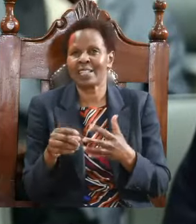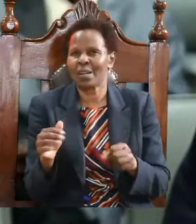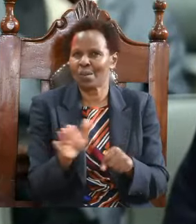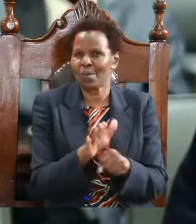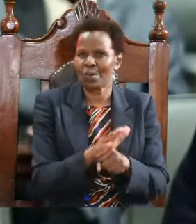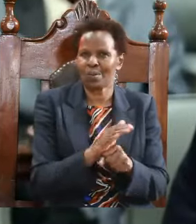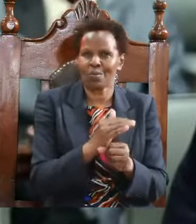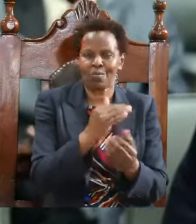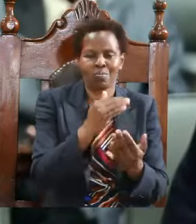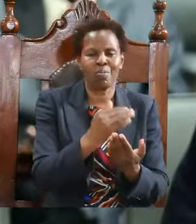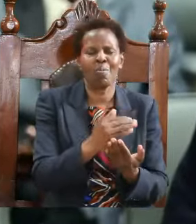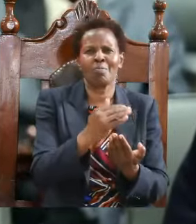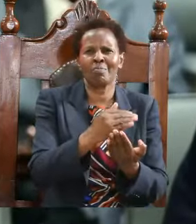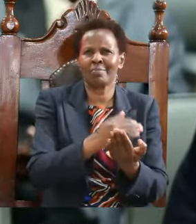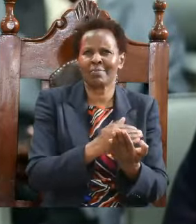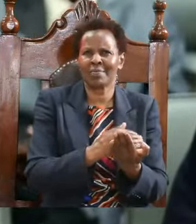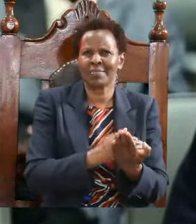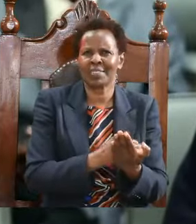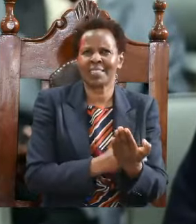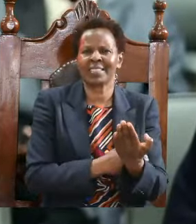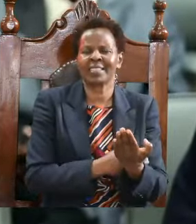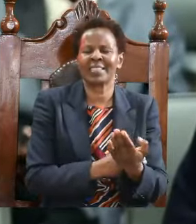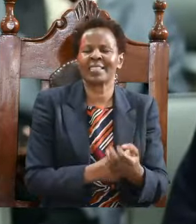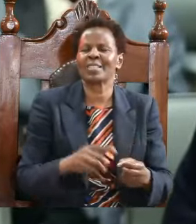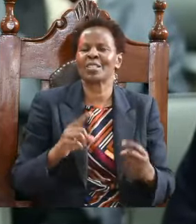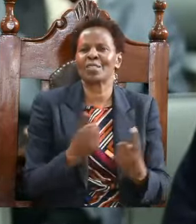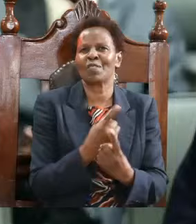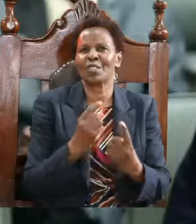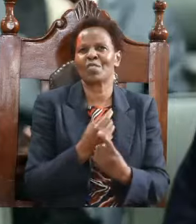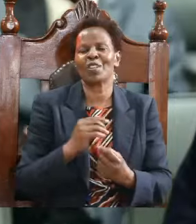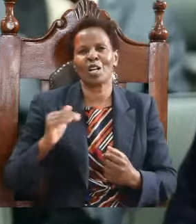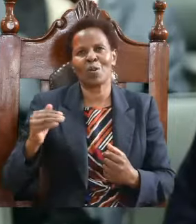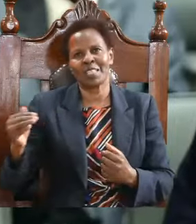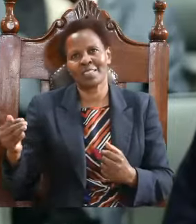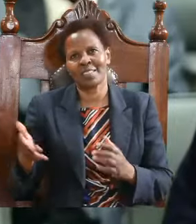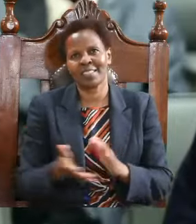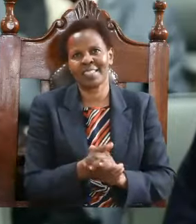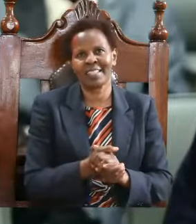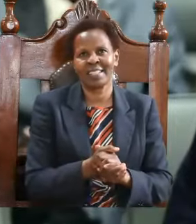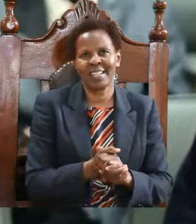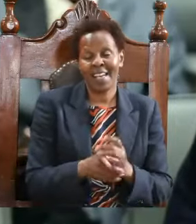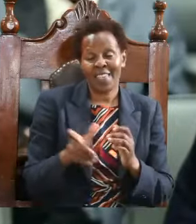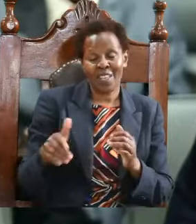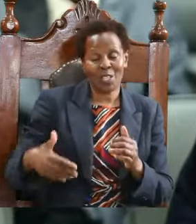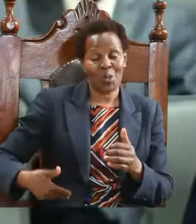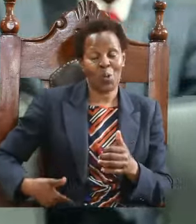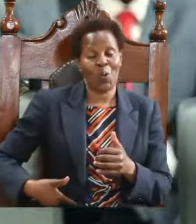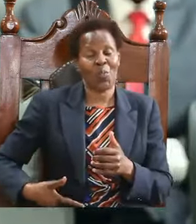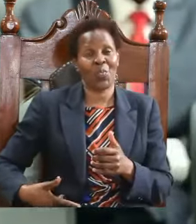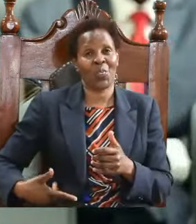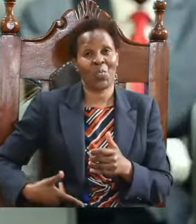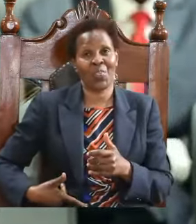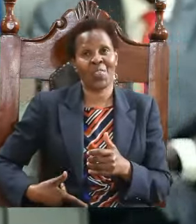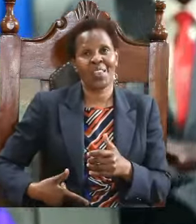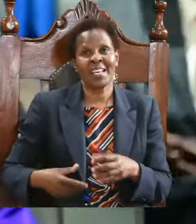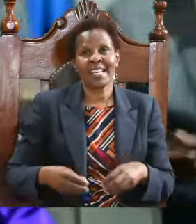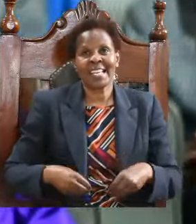projects in many counties. And the guy is giving